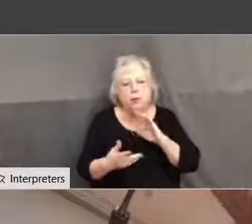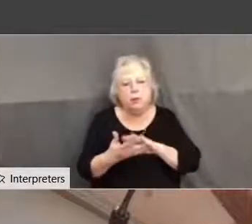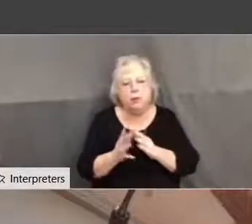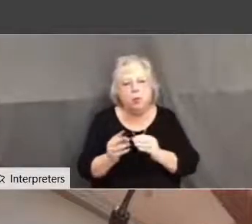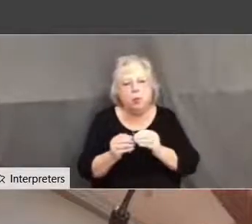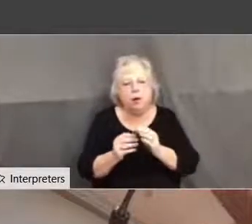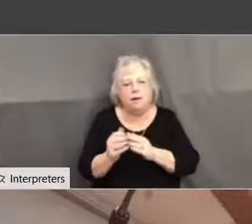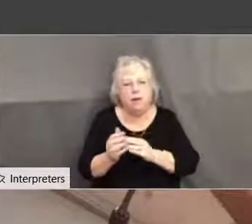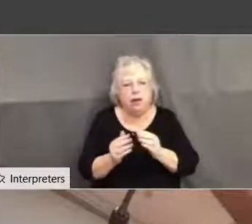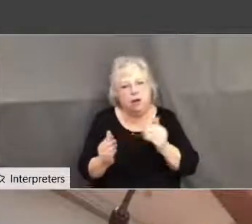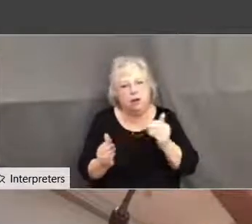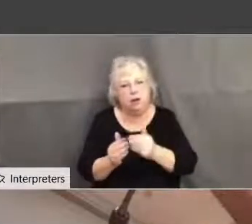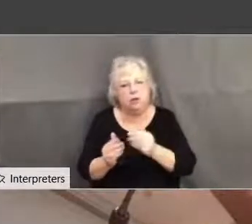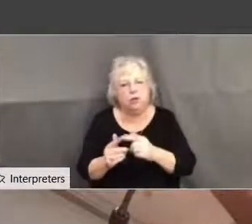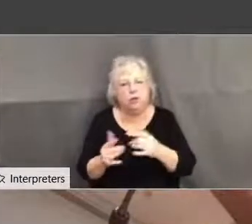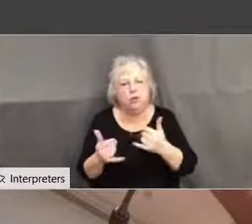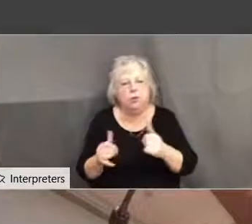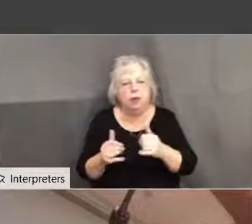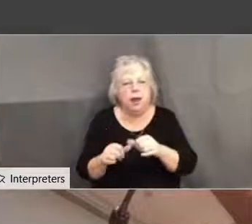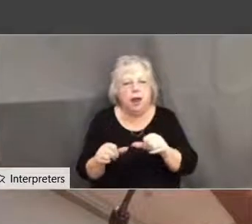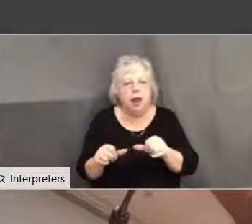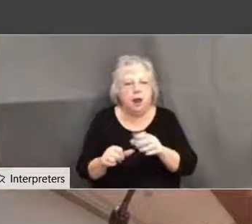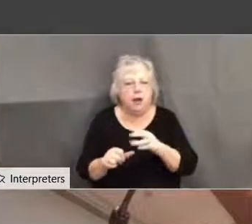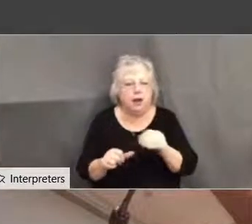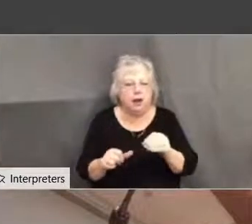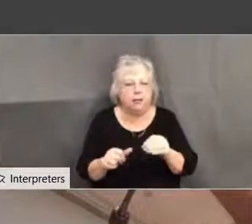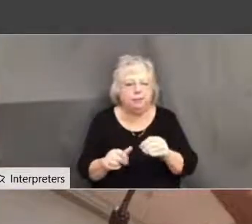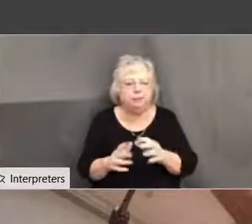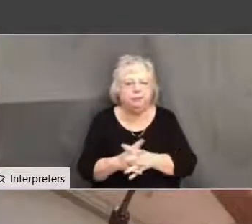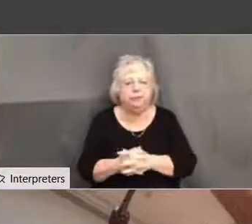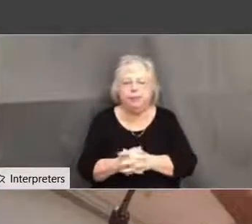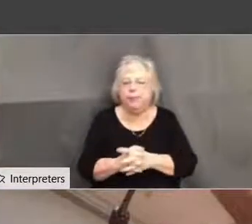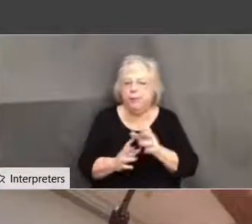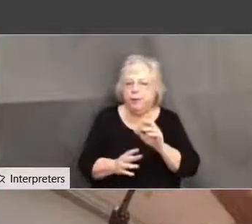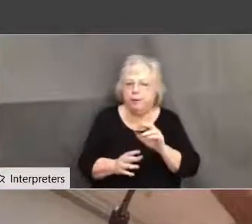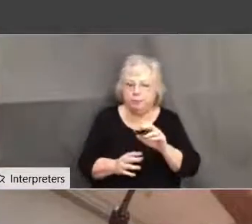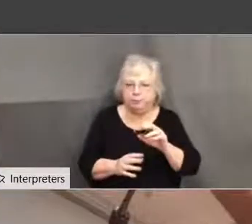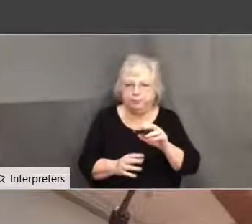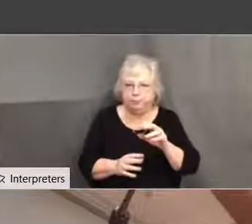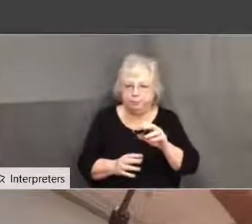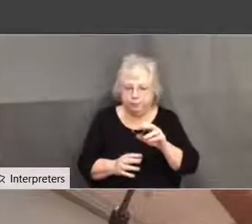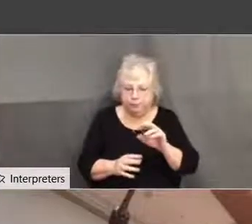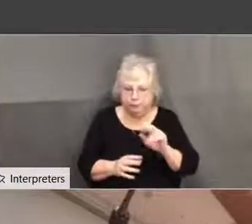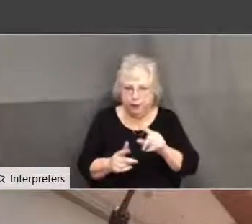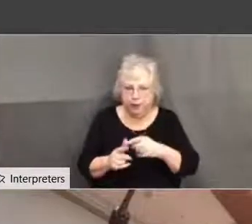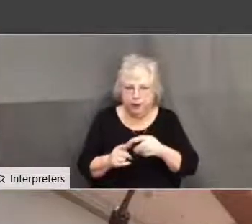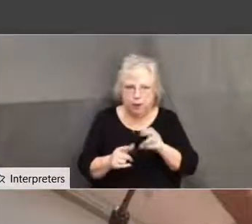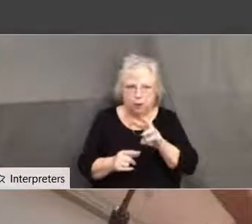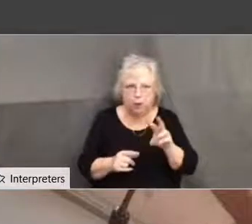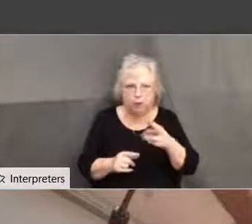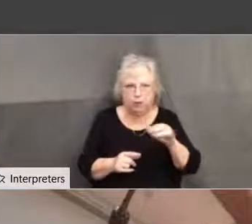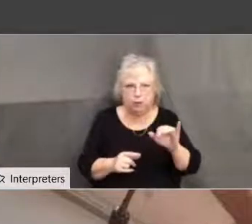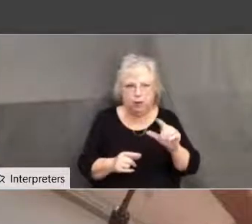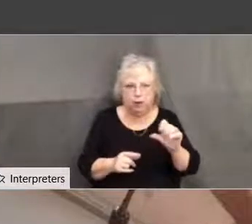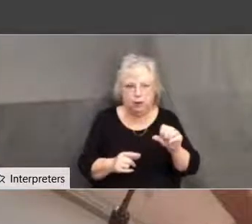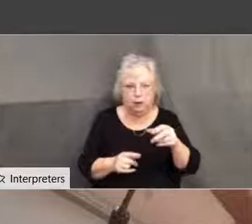area. Okay. And then on the Western Hills